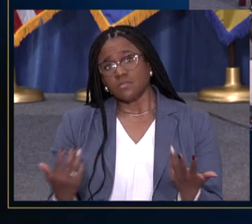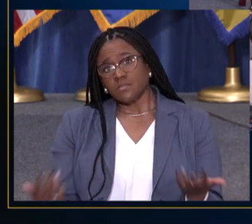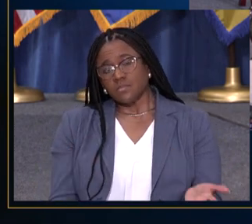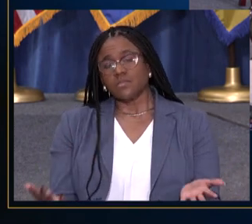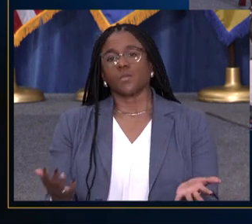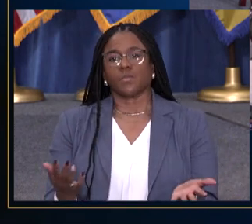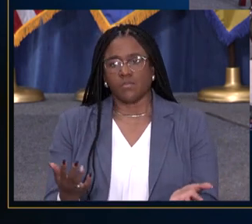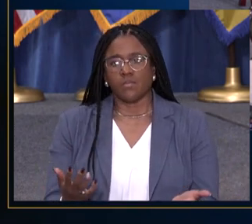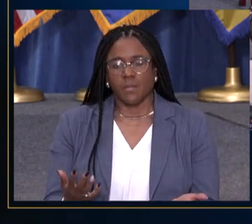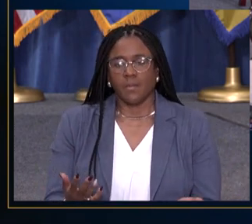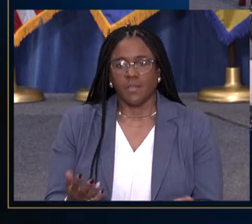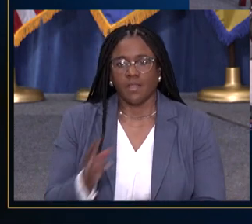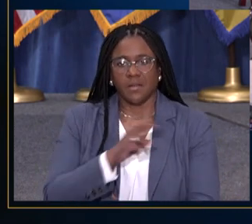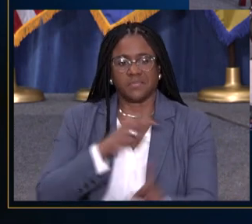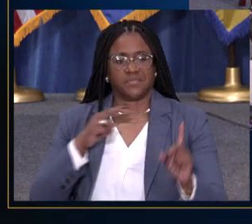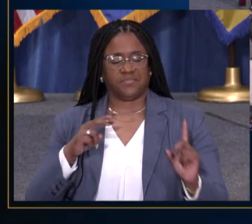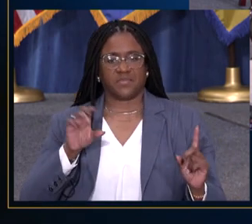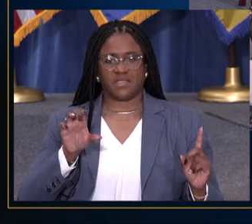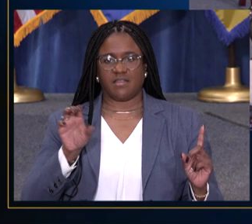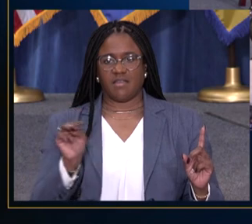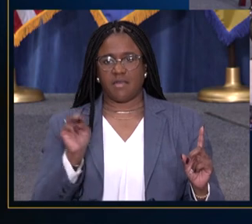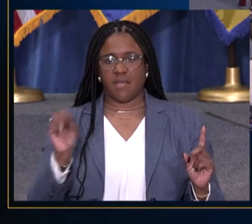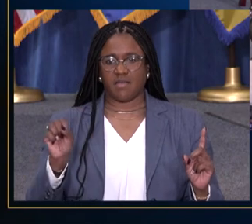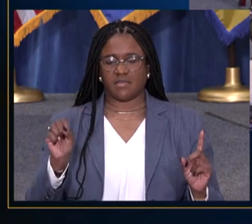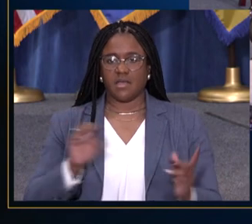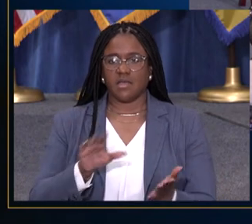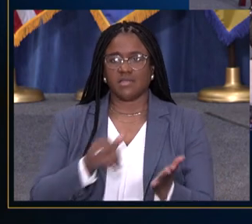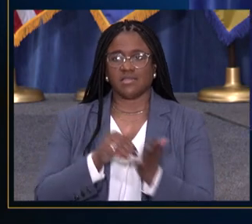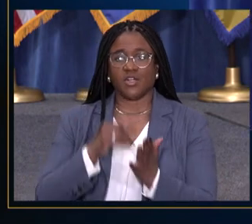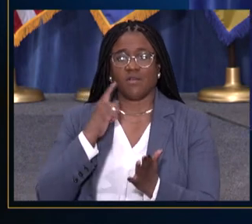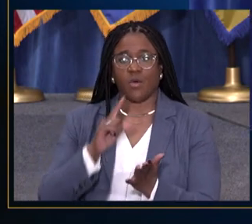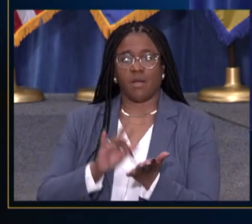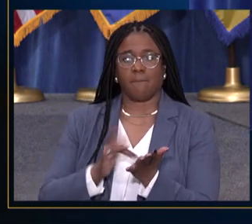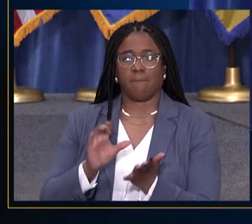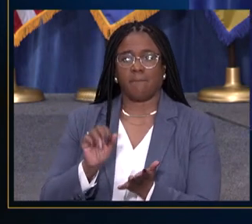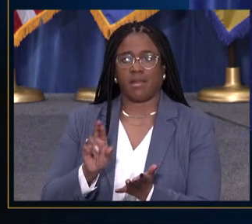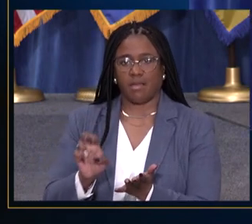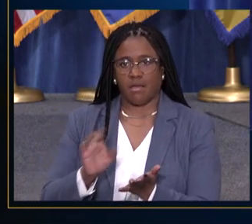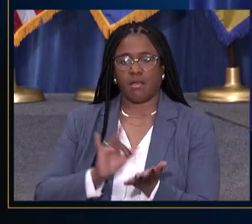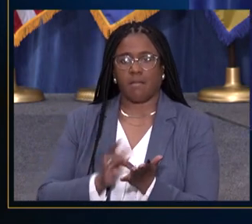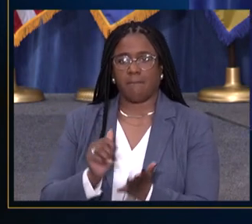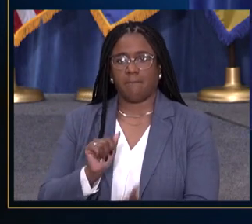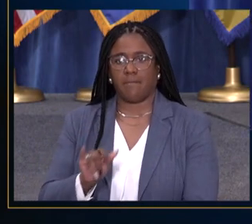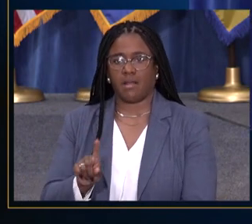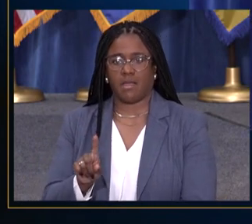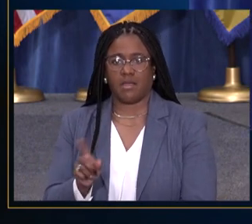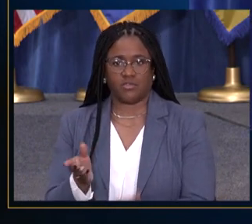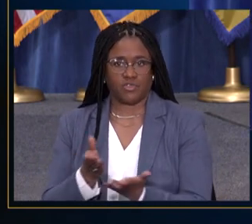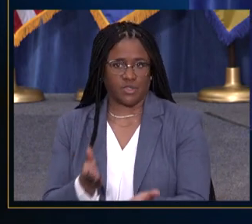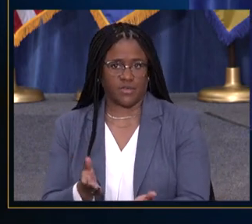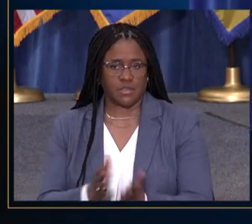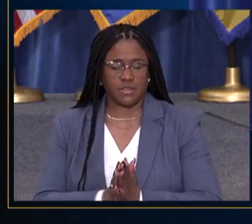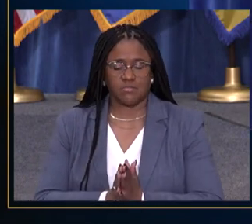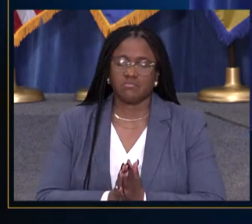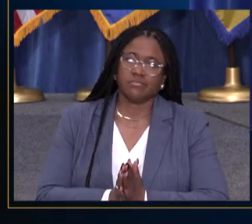I'll speak from the vantage of CMS, so that, again, the Centers for Medicare and Medicaid Services. And even though I